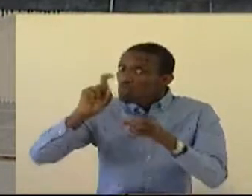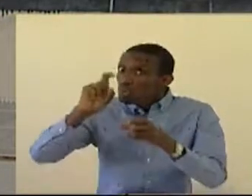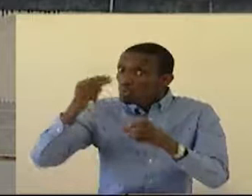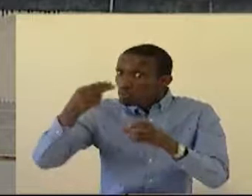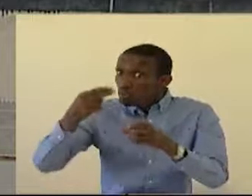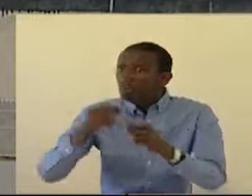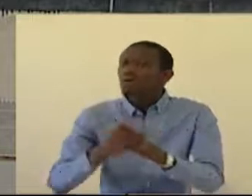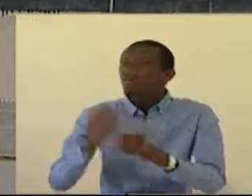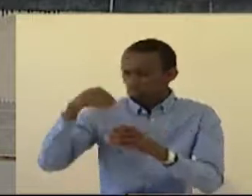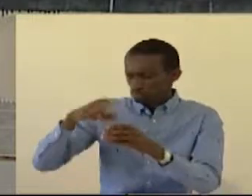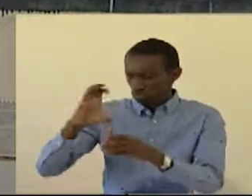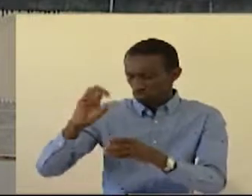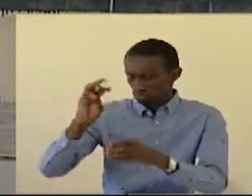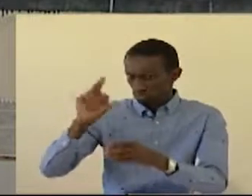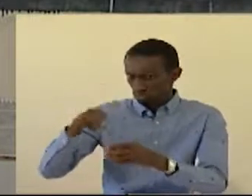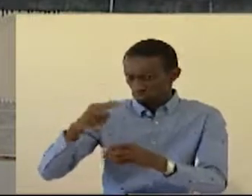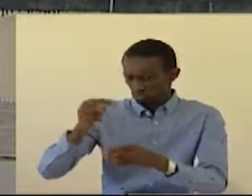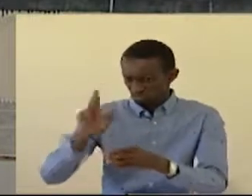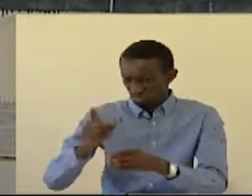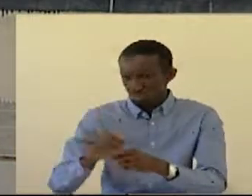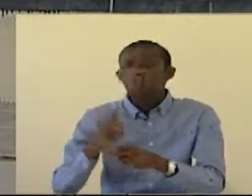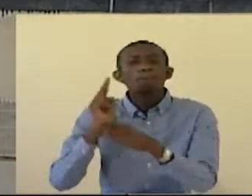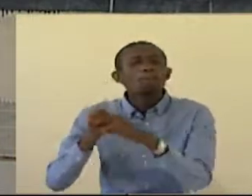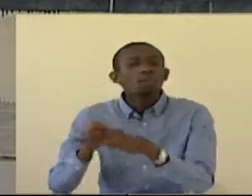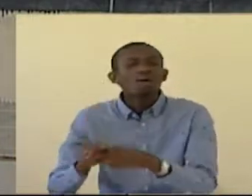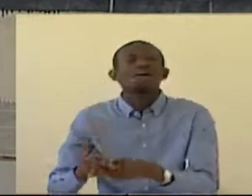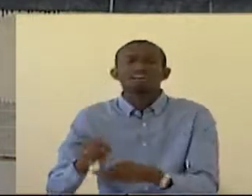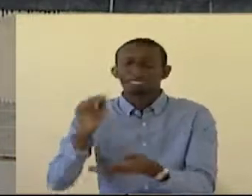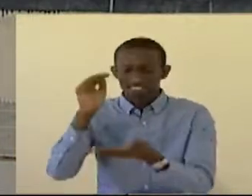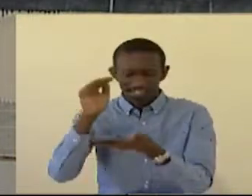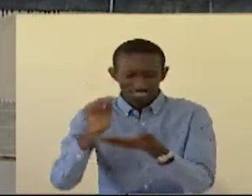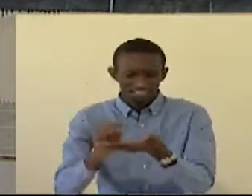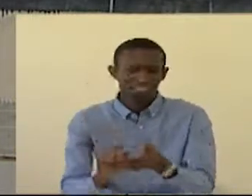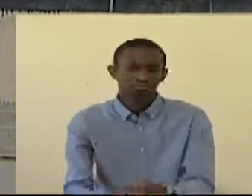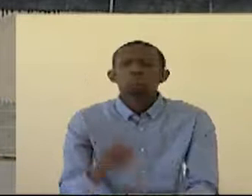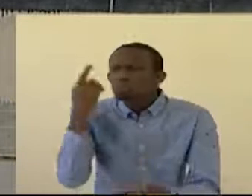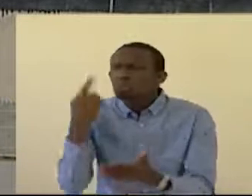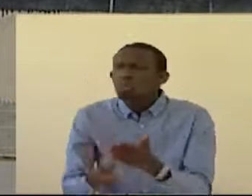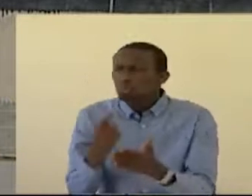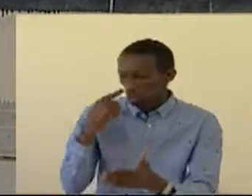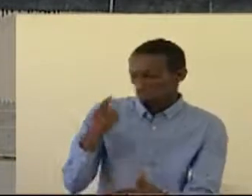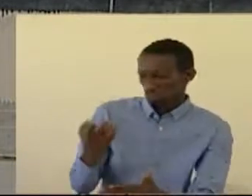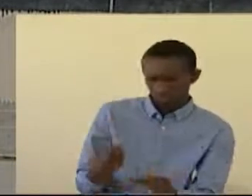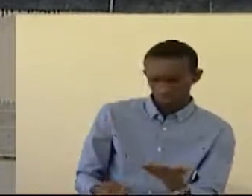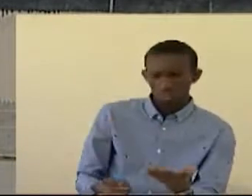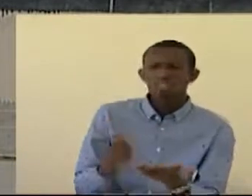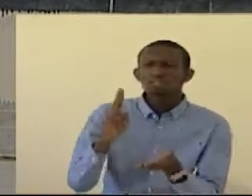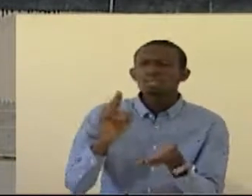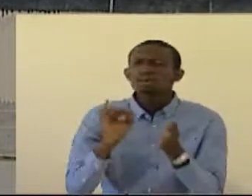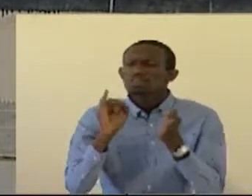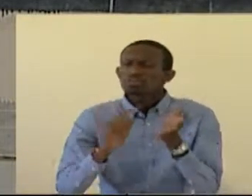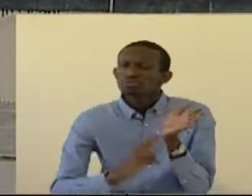hydrogen atoms in a compound is called a reduction. What do we get when we use